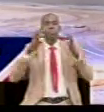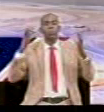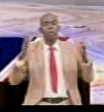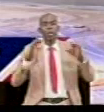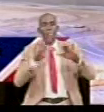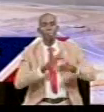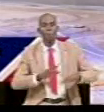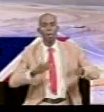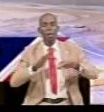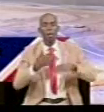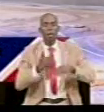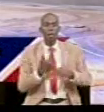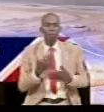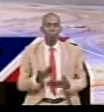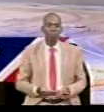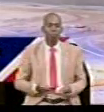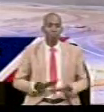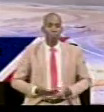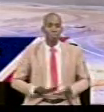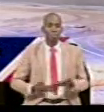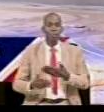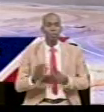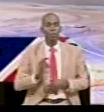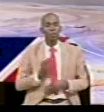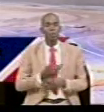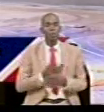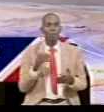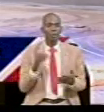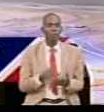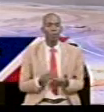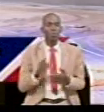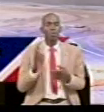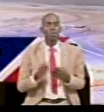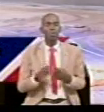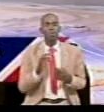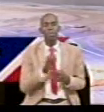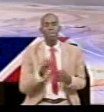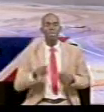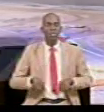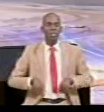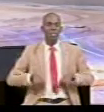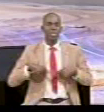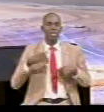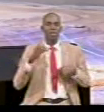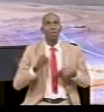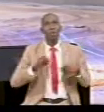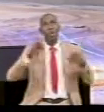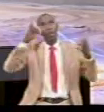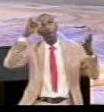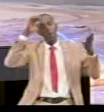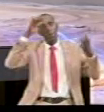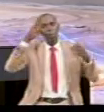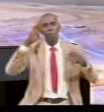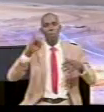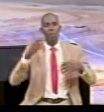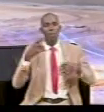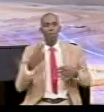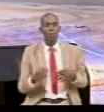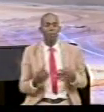has begotten us again, born again, unto a lively hope by